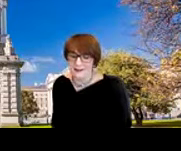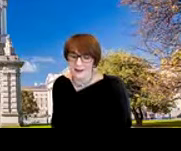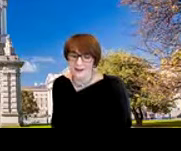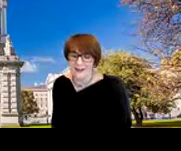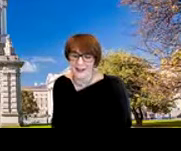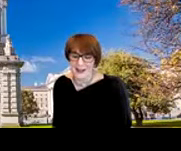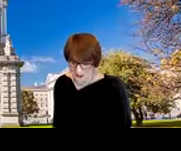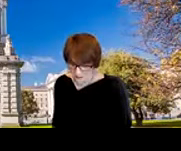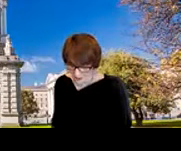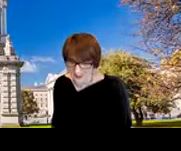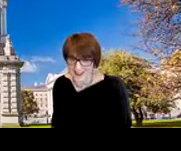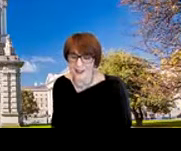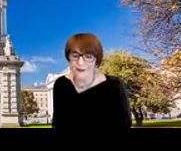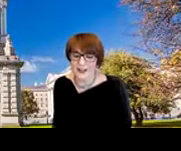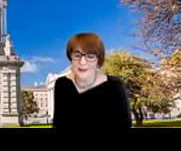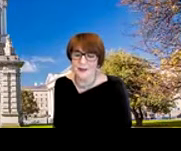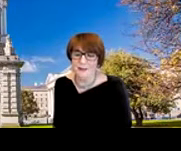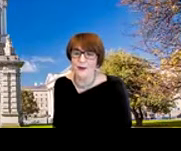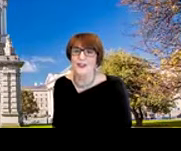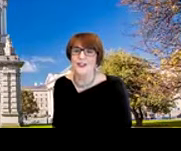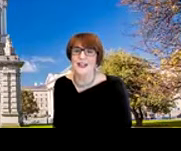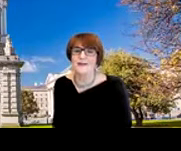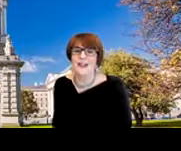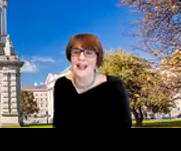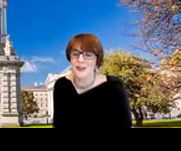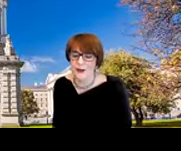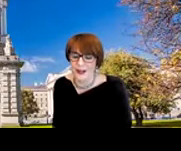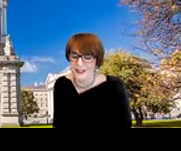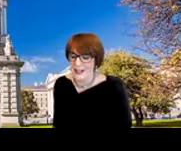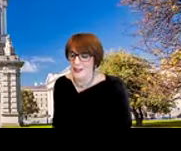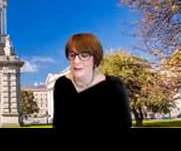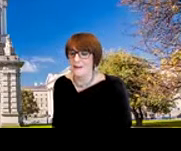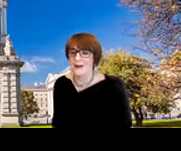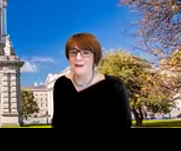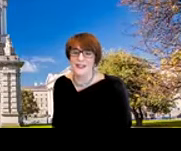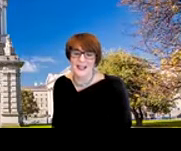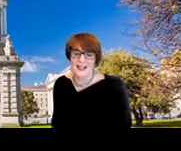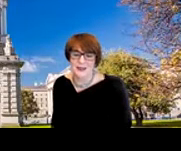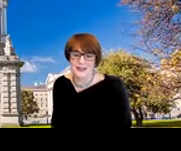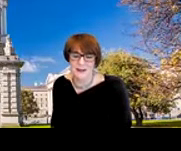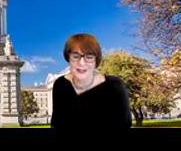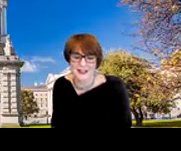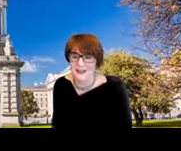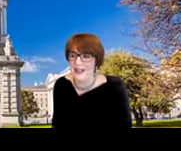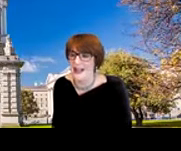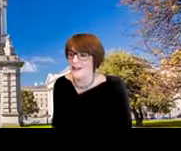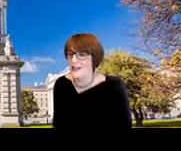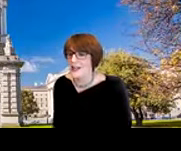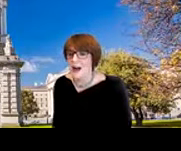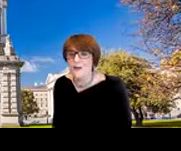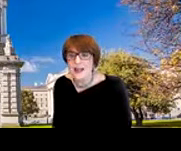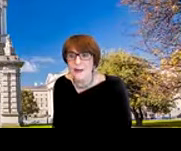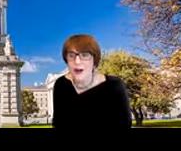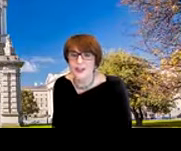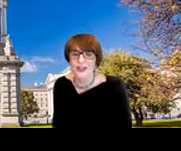my birthday. So I really did feel it was important that I gave the last word to people with intellectual disability themselves.